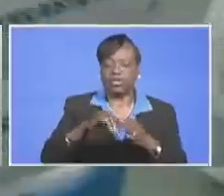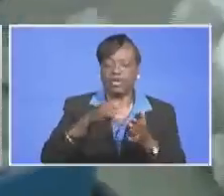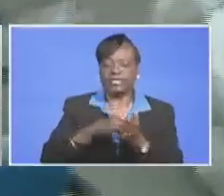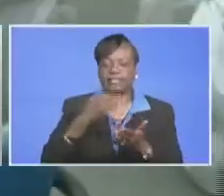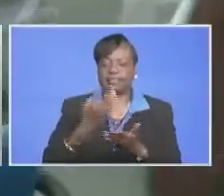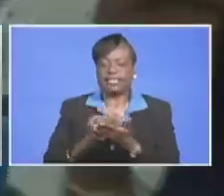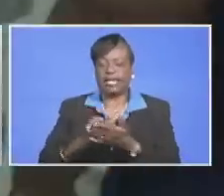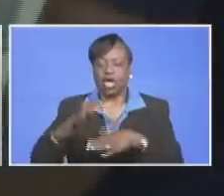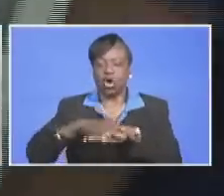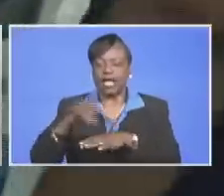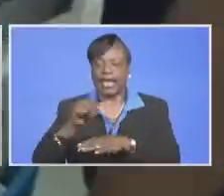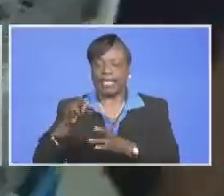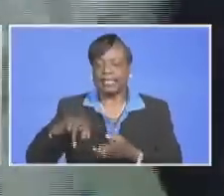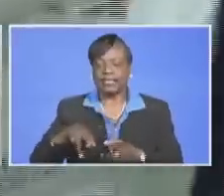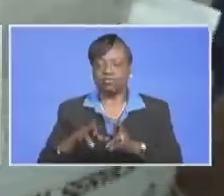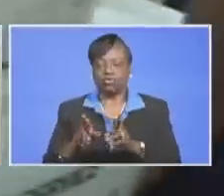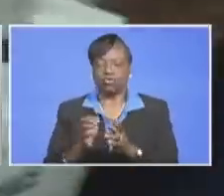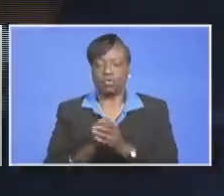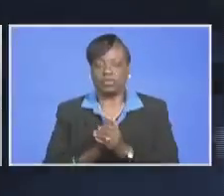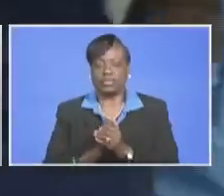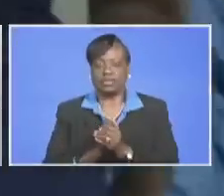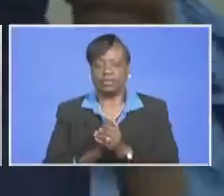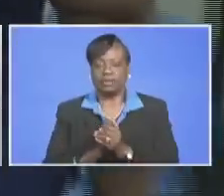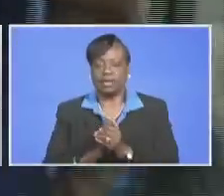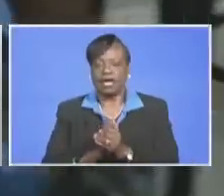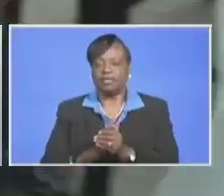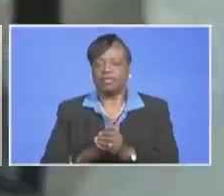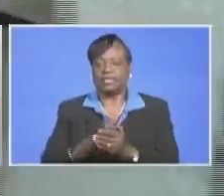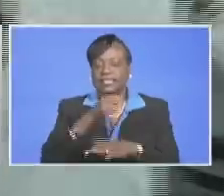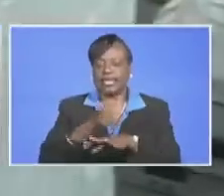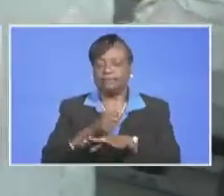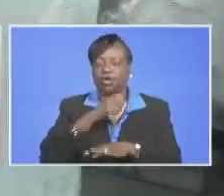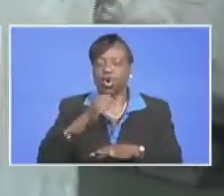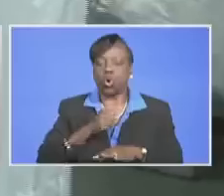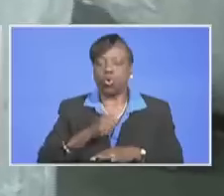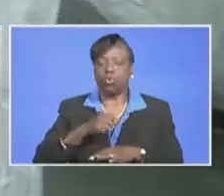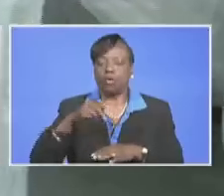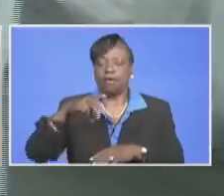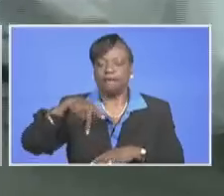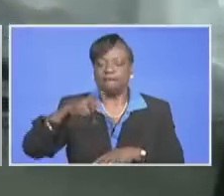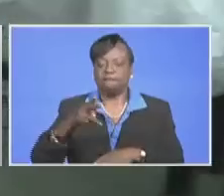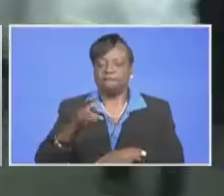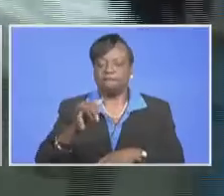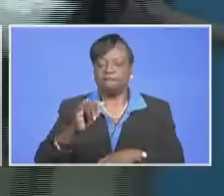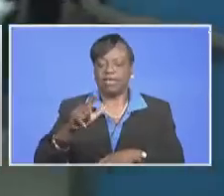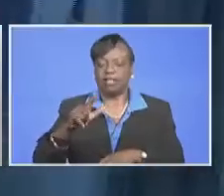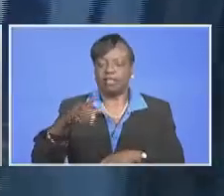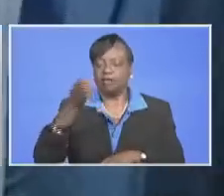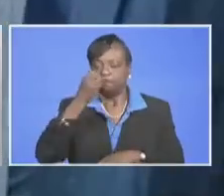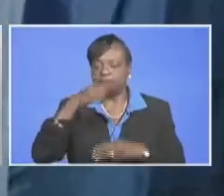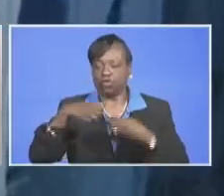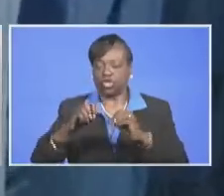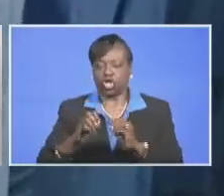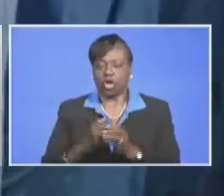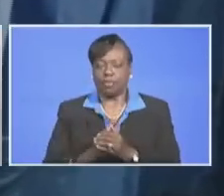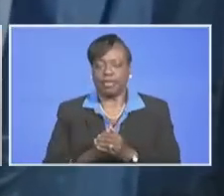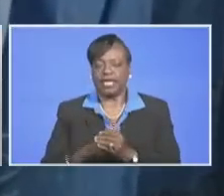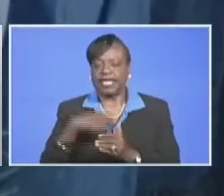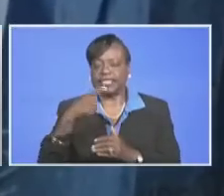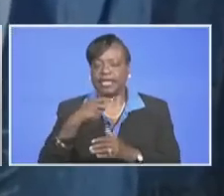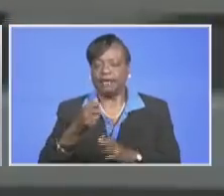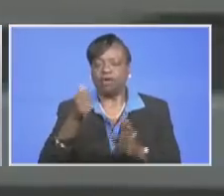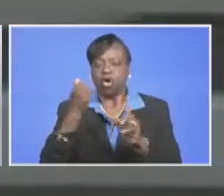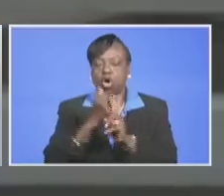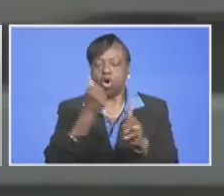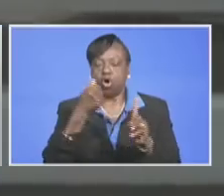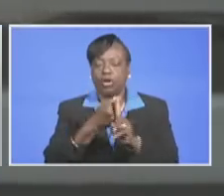facility on Gladstone Road at the site of the old Phil's Food Service building. Now, the new postal facility, he says, will feature automated counter